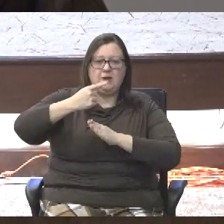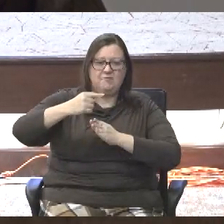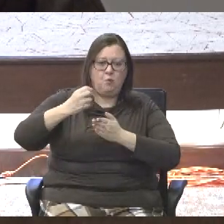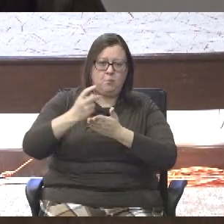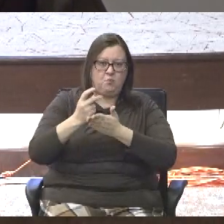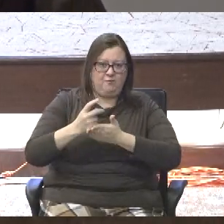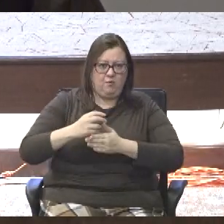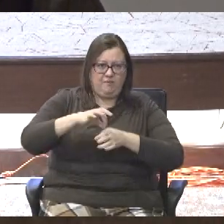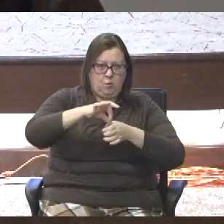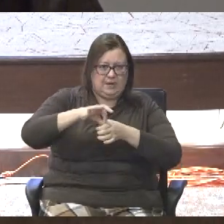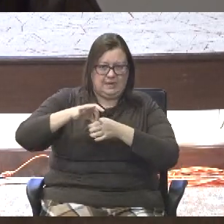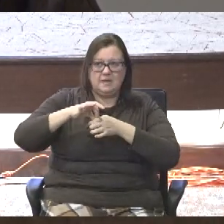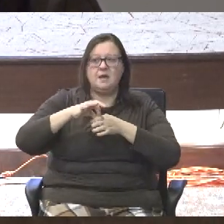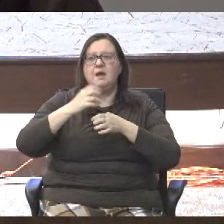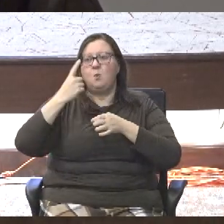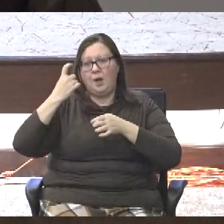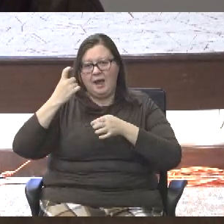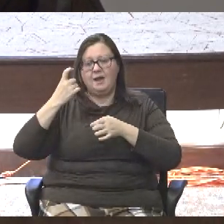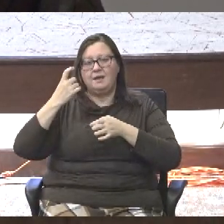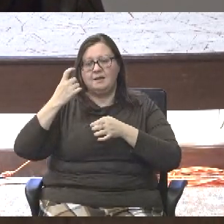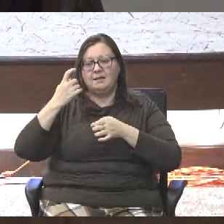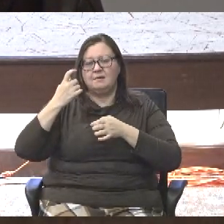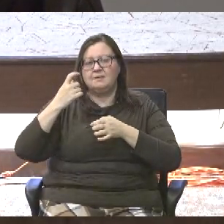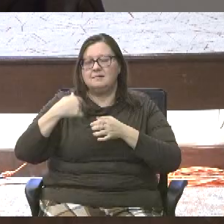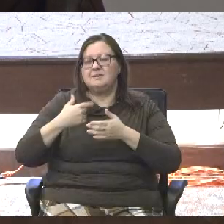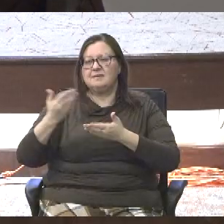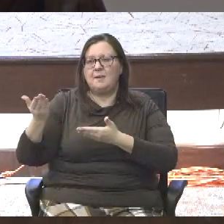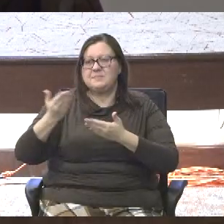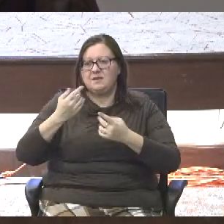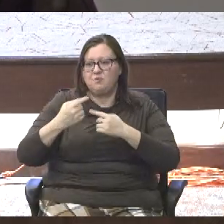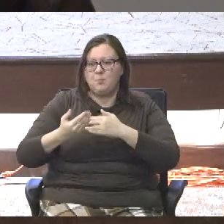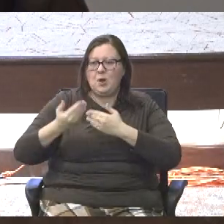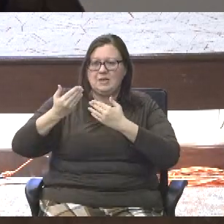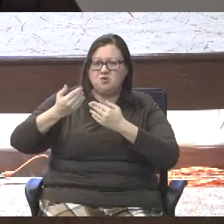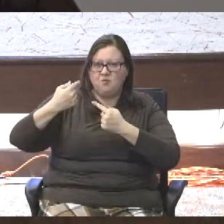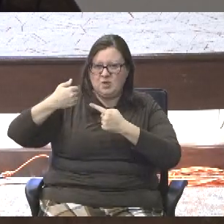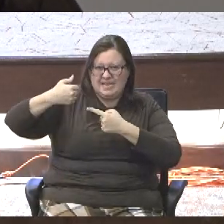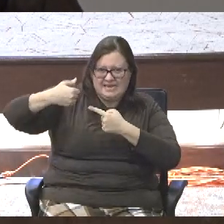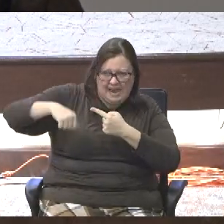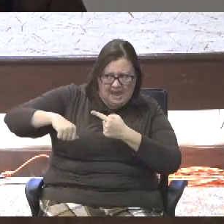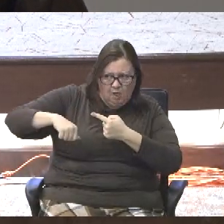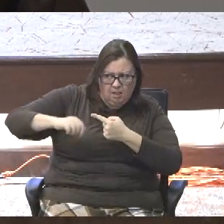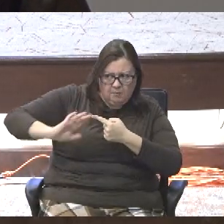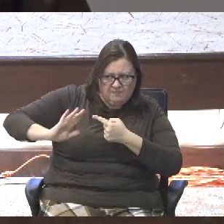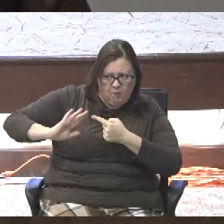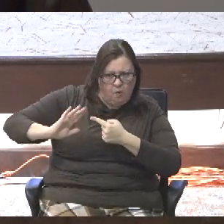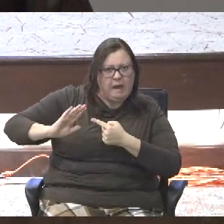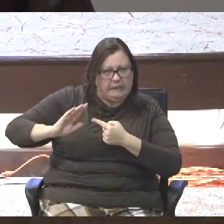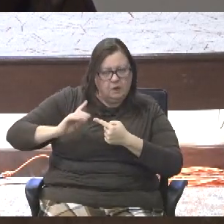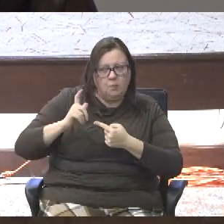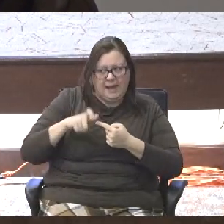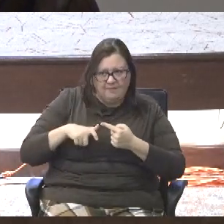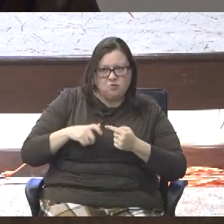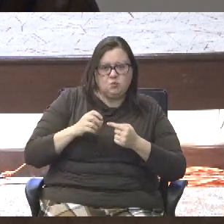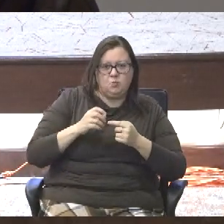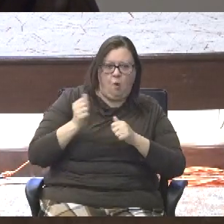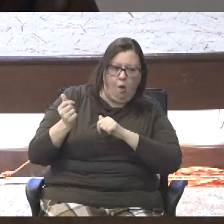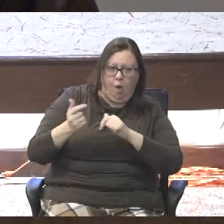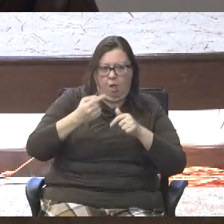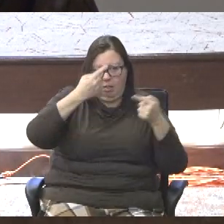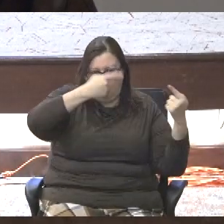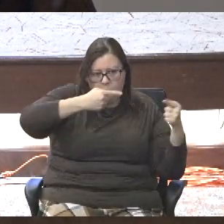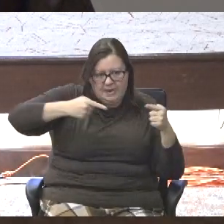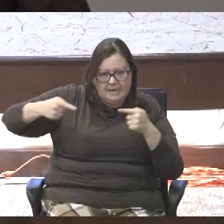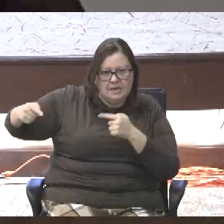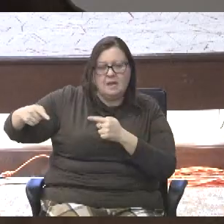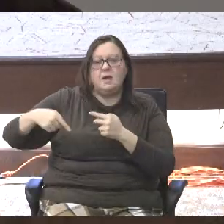after a unanimous recommendation for denial from Plan Commission. Also, I think you'll hear from Clint in a few minutes that the applicant has